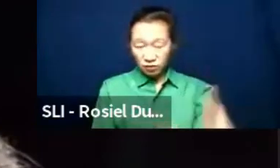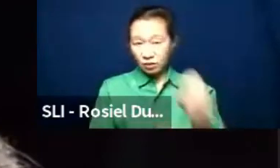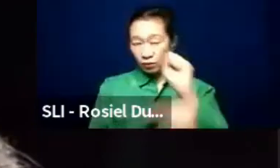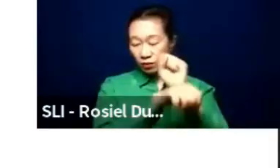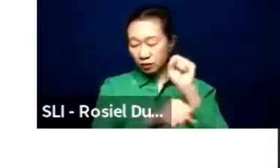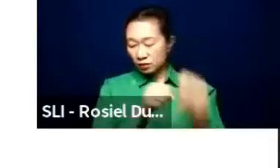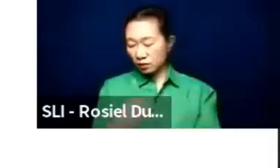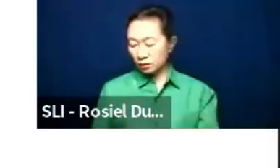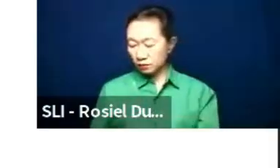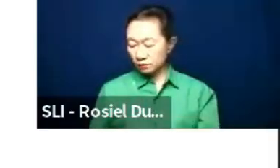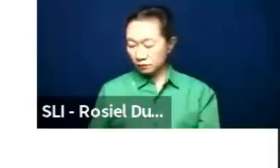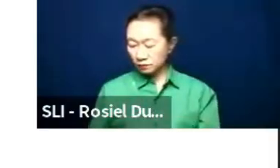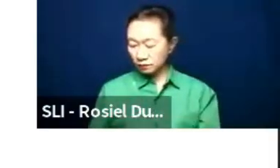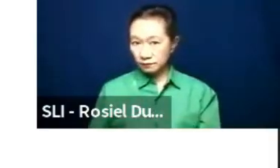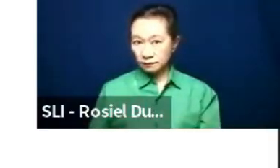So